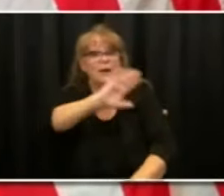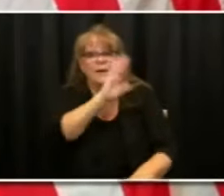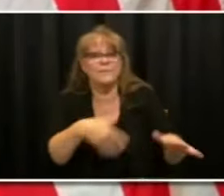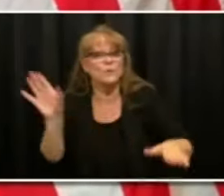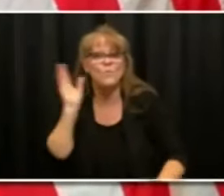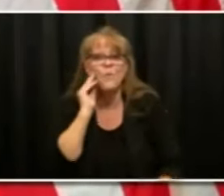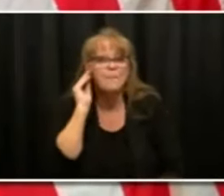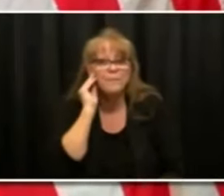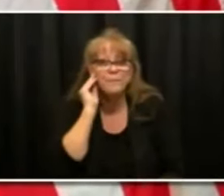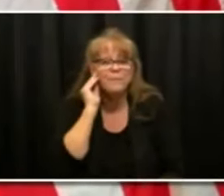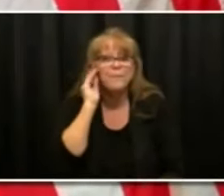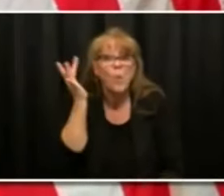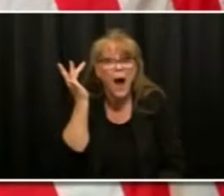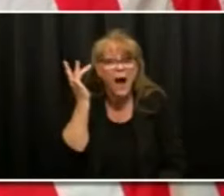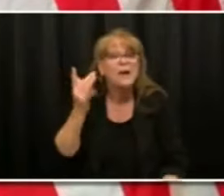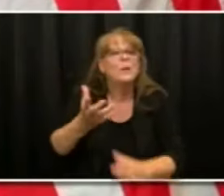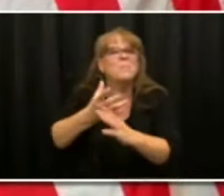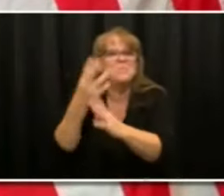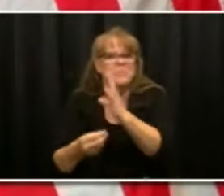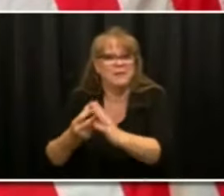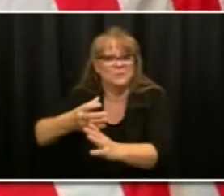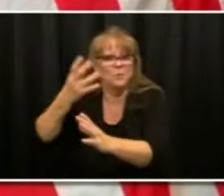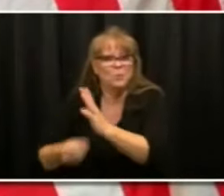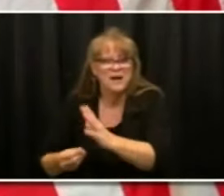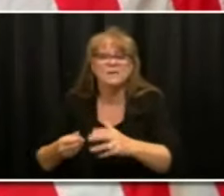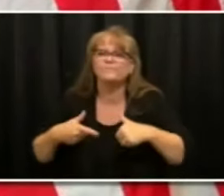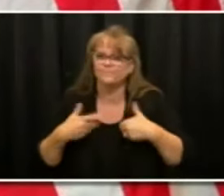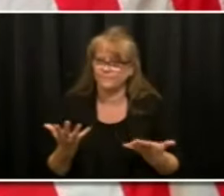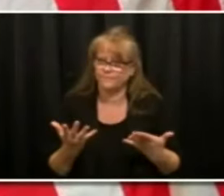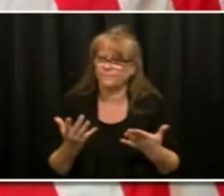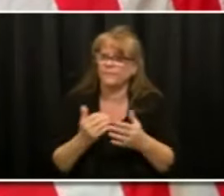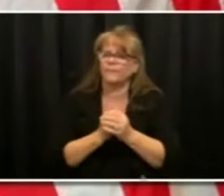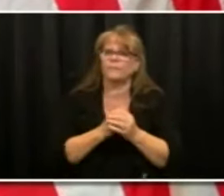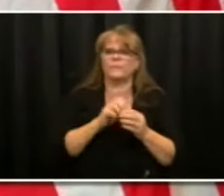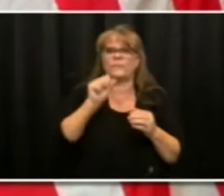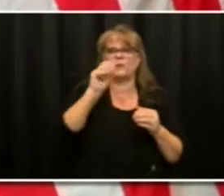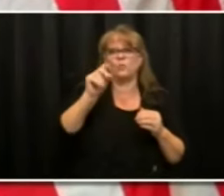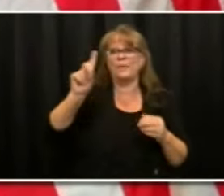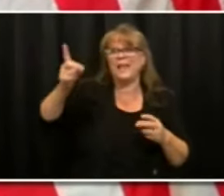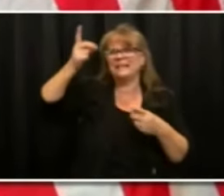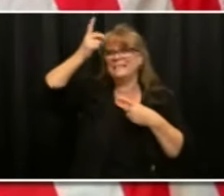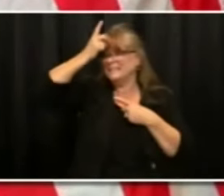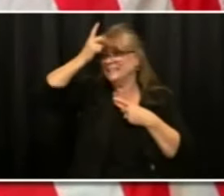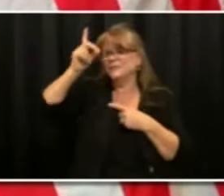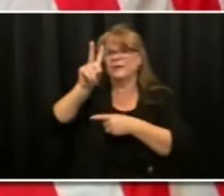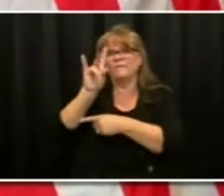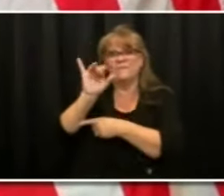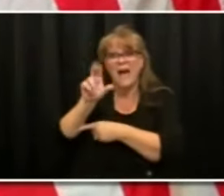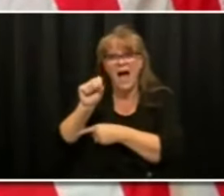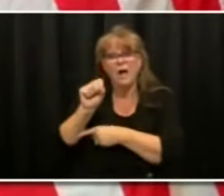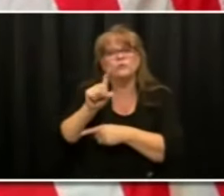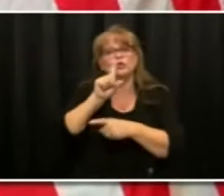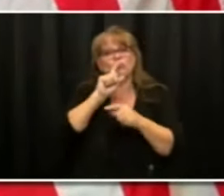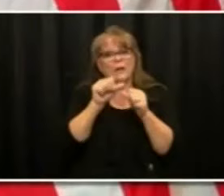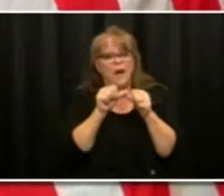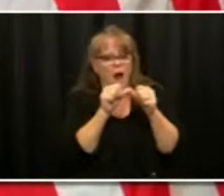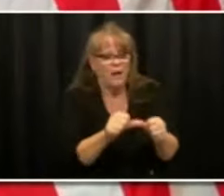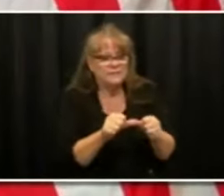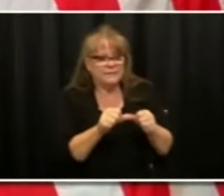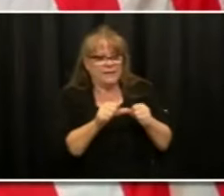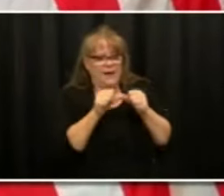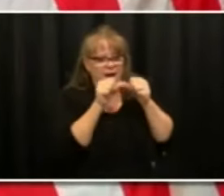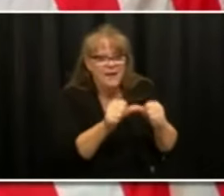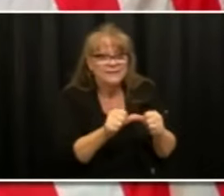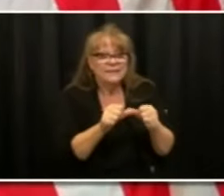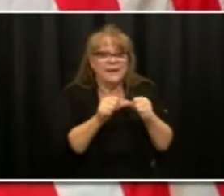casualties from this deadly worldwide pandemic that has disproportionately affected the United States of America because of our